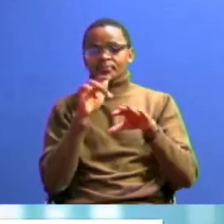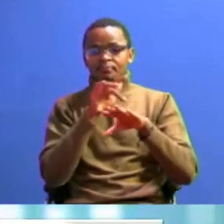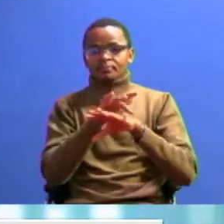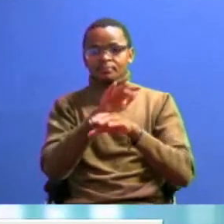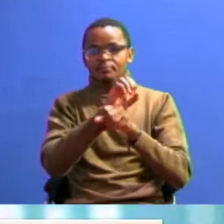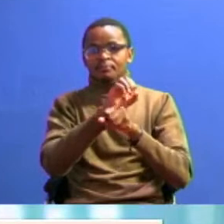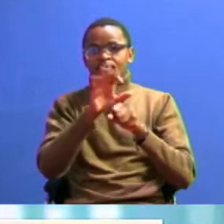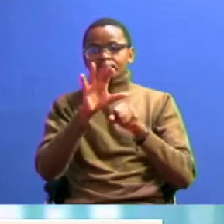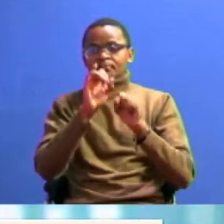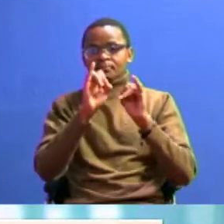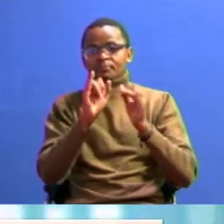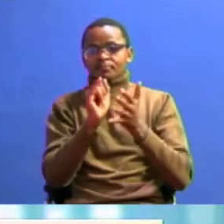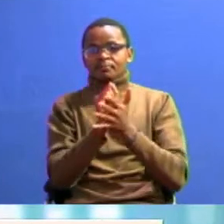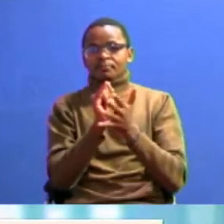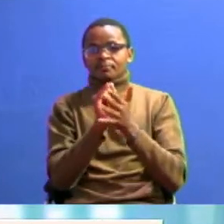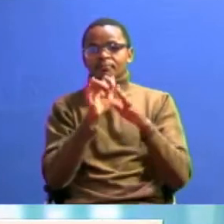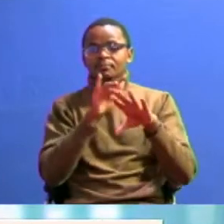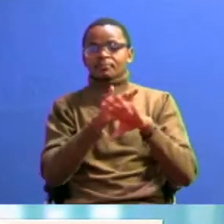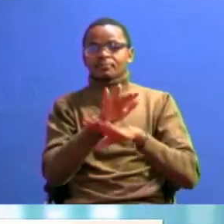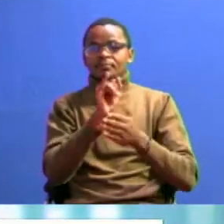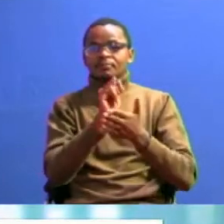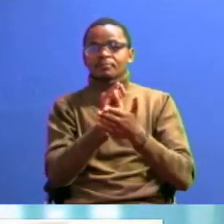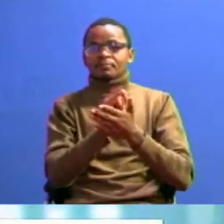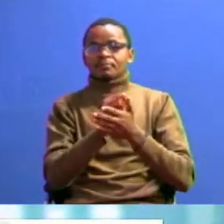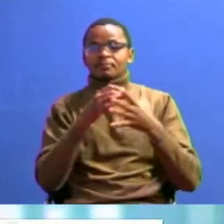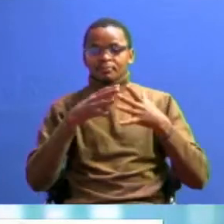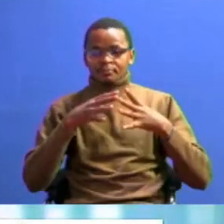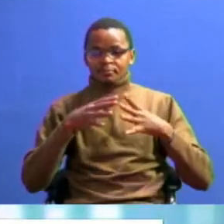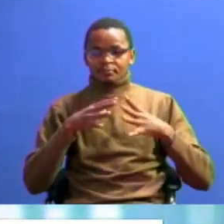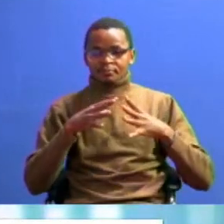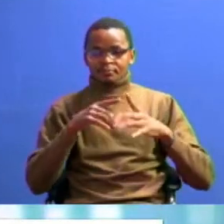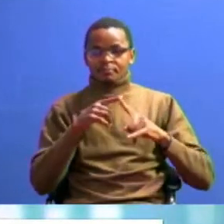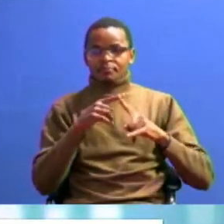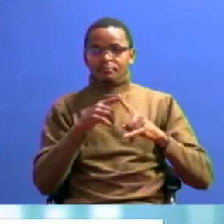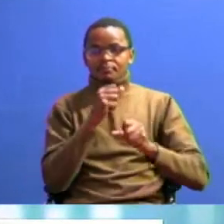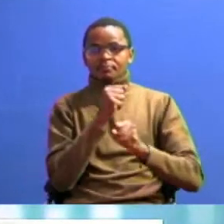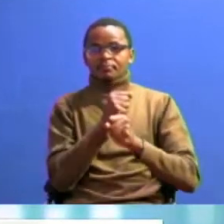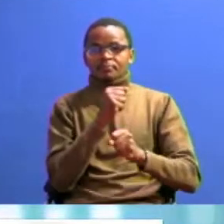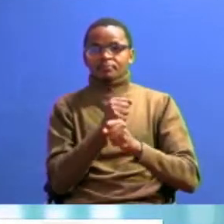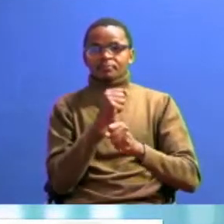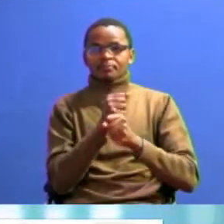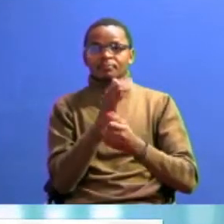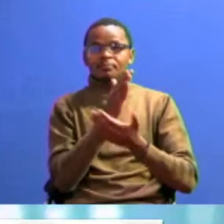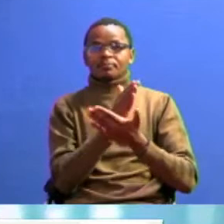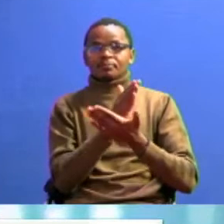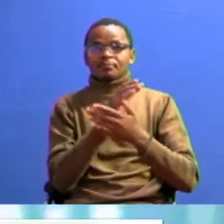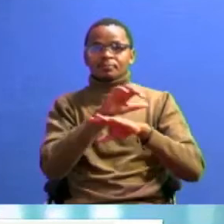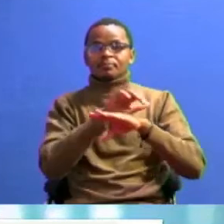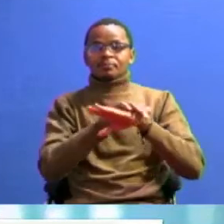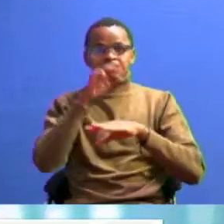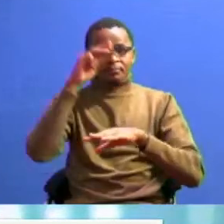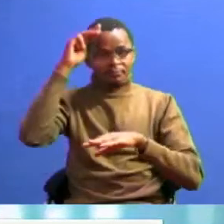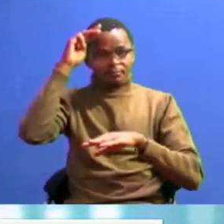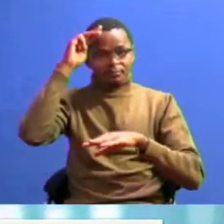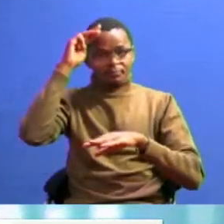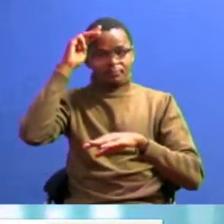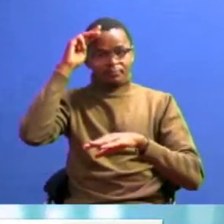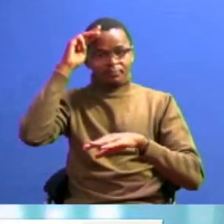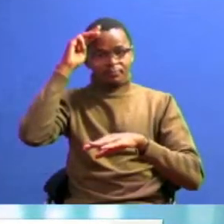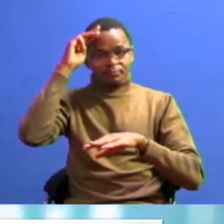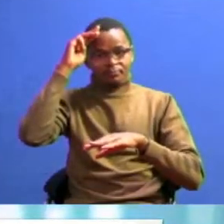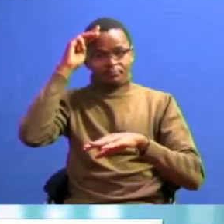COVID. That was a big factor that made people with predispositions to mental health actually get mental